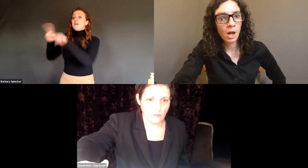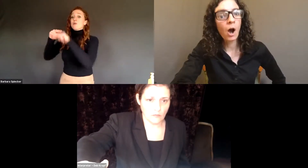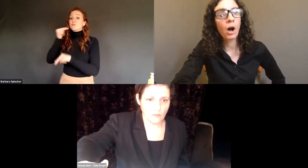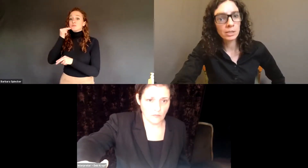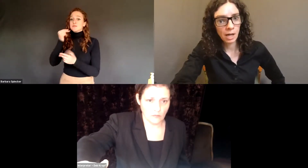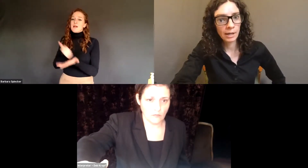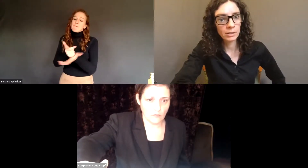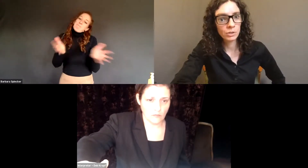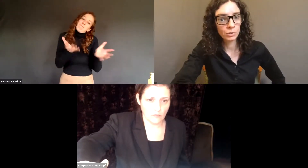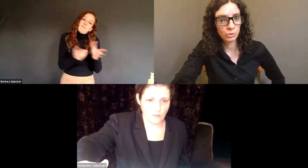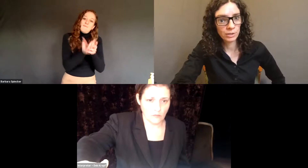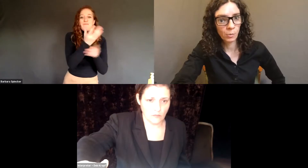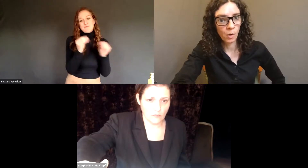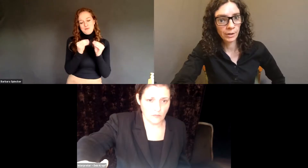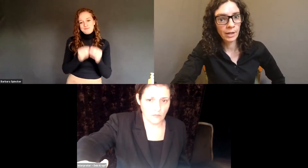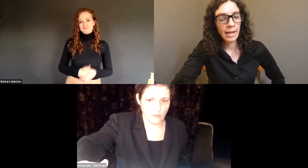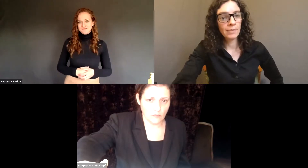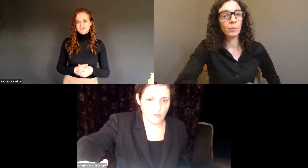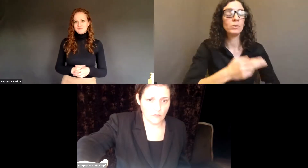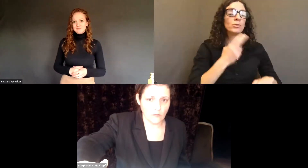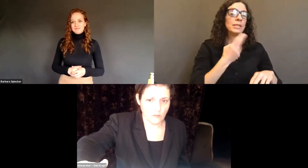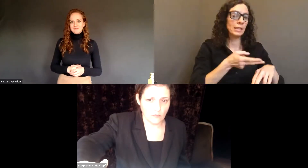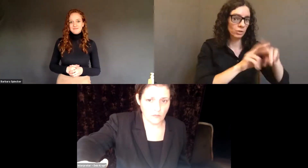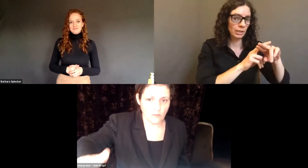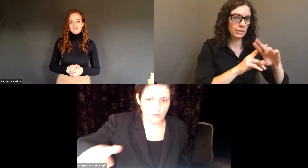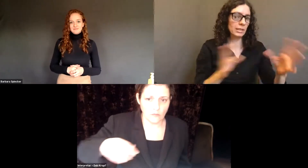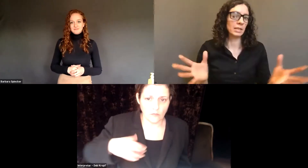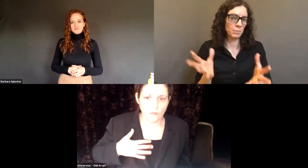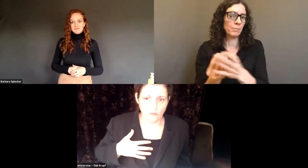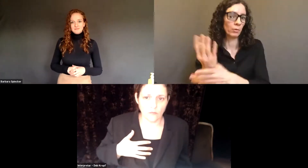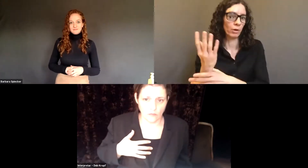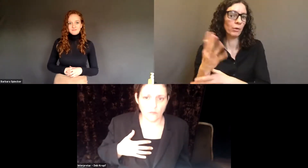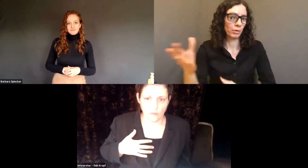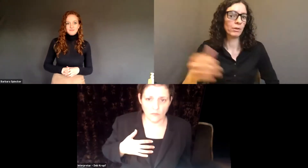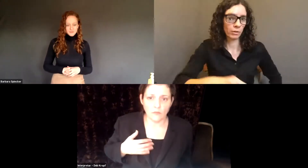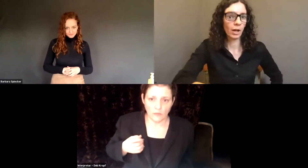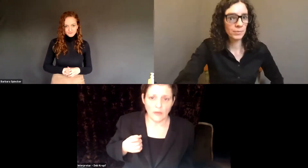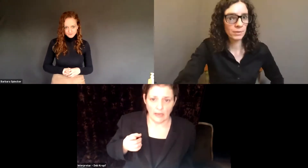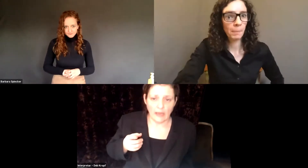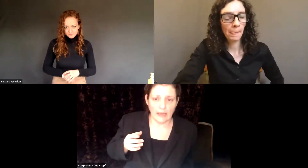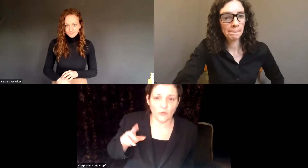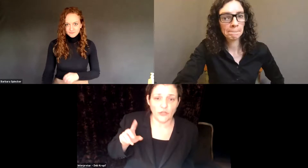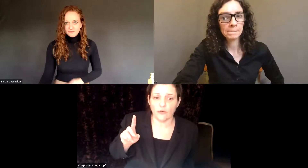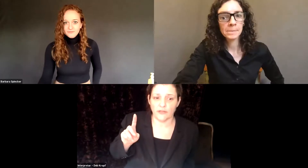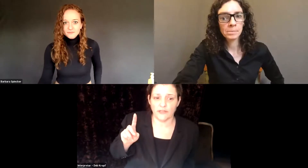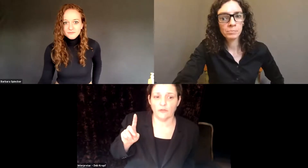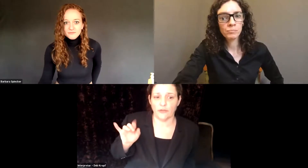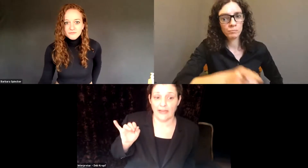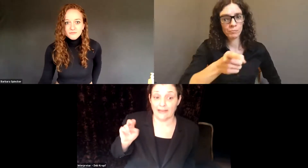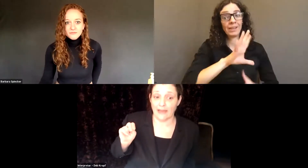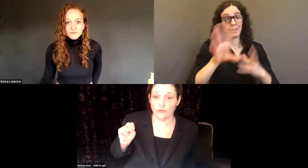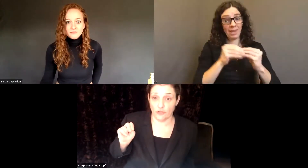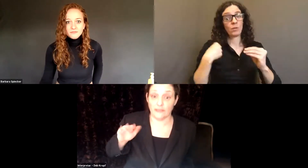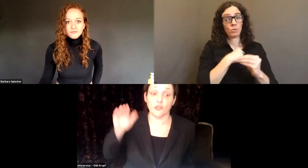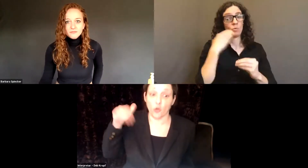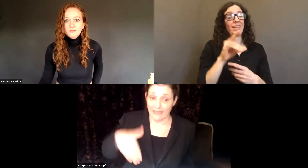responses are tied to nutrients in the water, and that when nutrients increase, it does promote growth for kelps. And we do know that dissolved